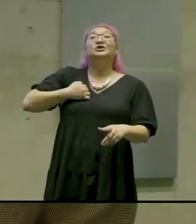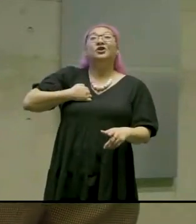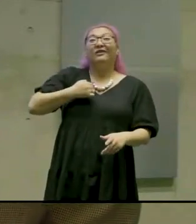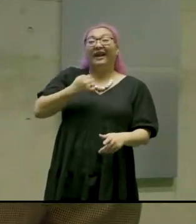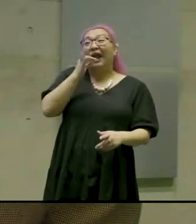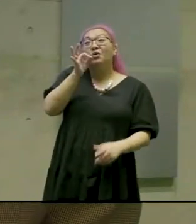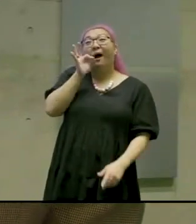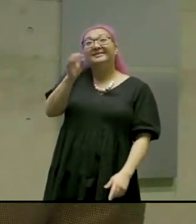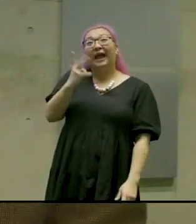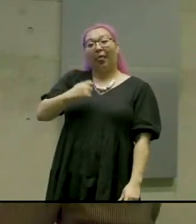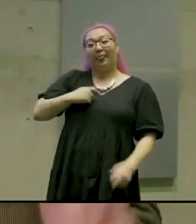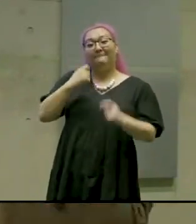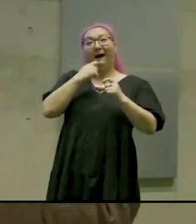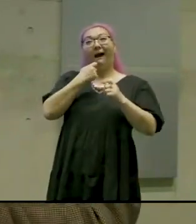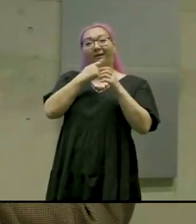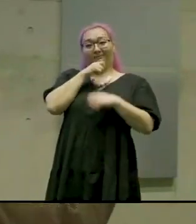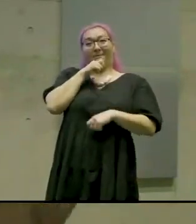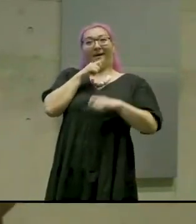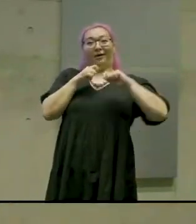time.